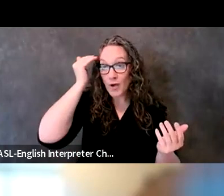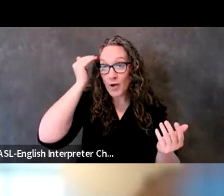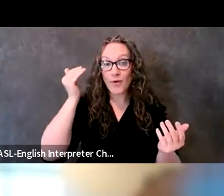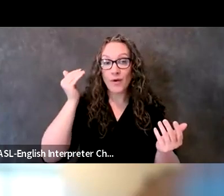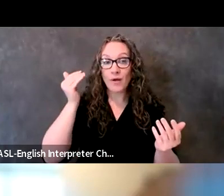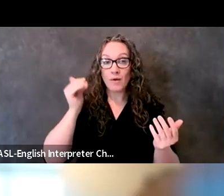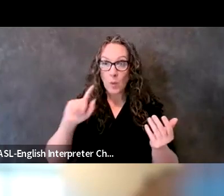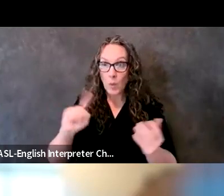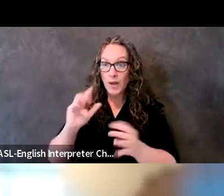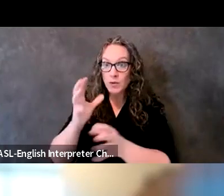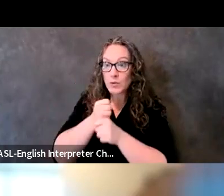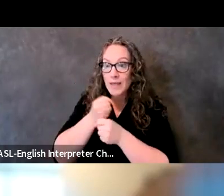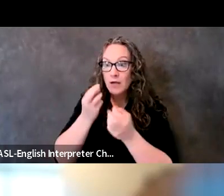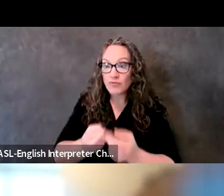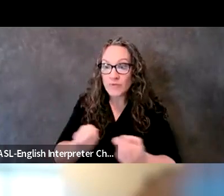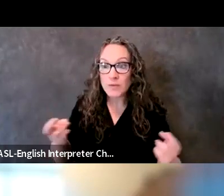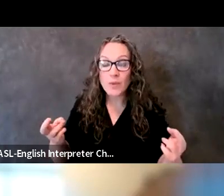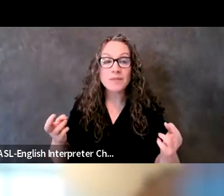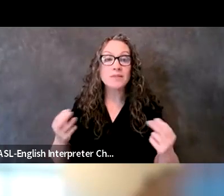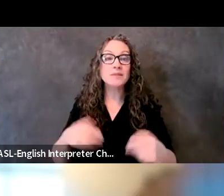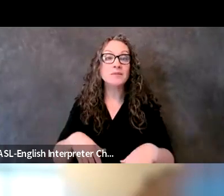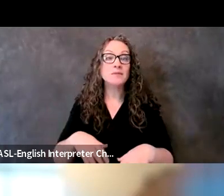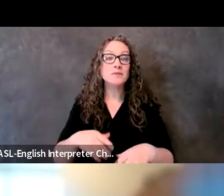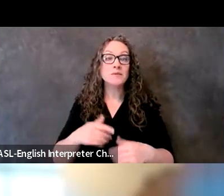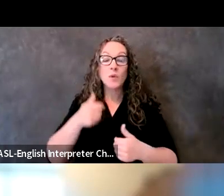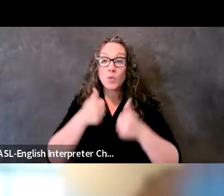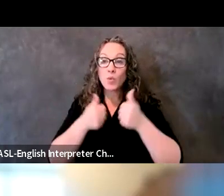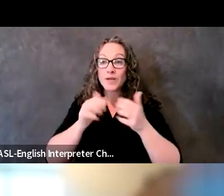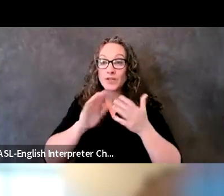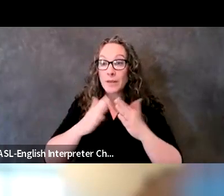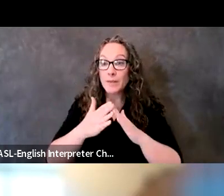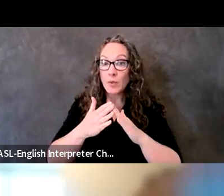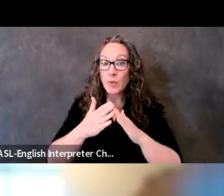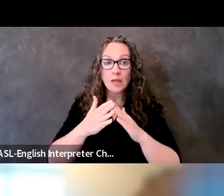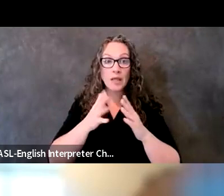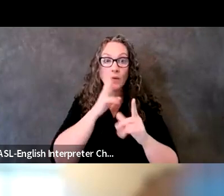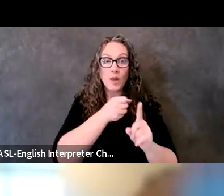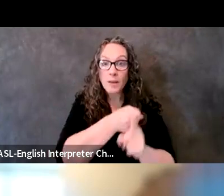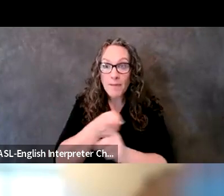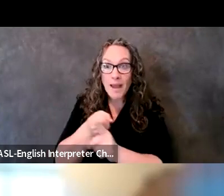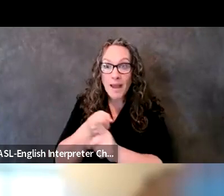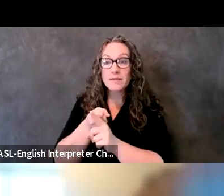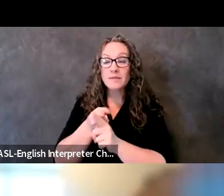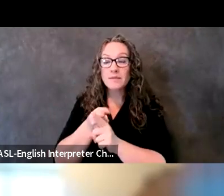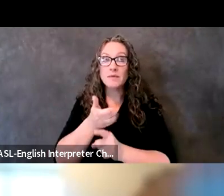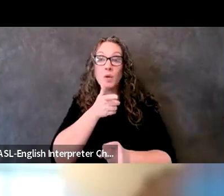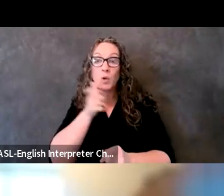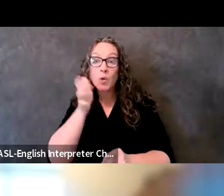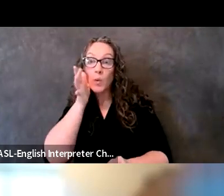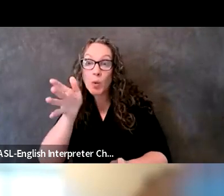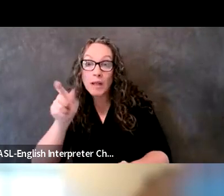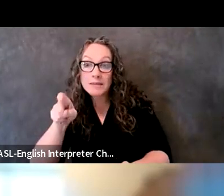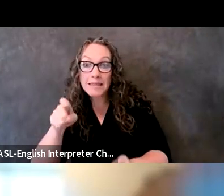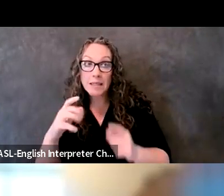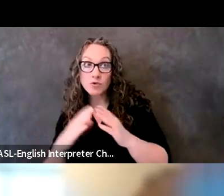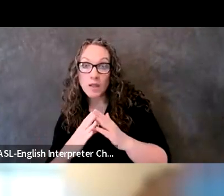where to get the resources, who the community populations are that are being impacted most severely or will be needing shelter.